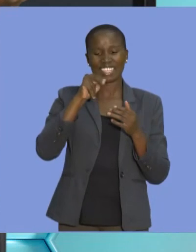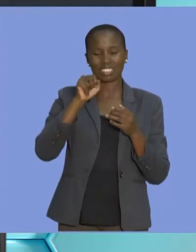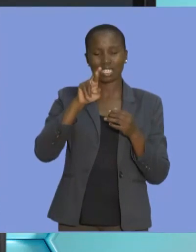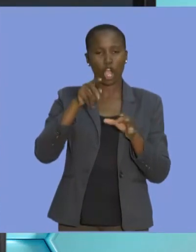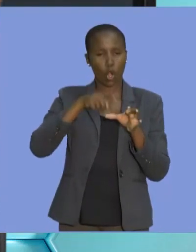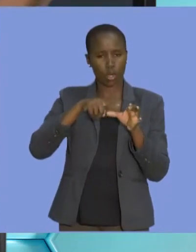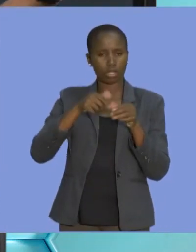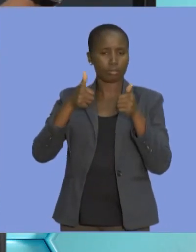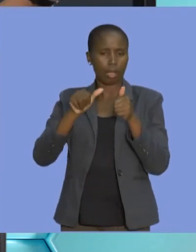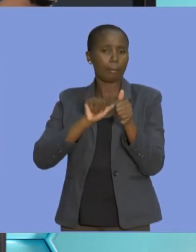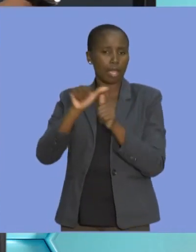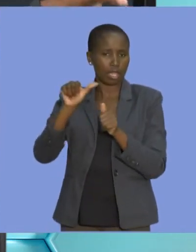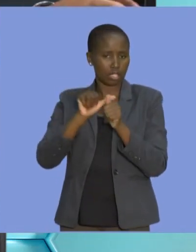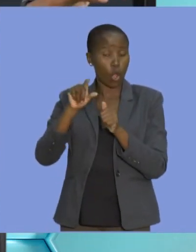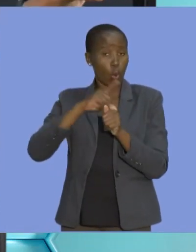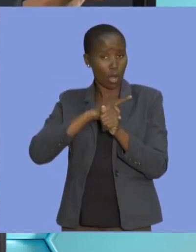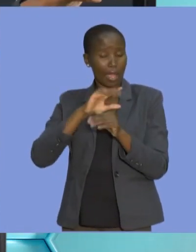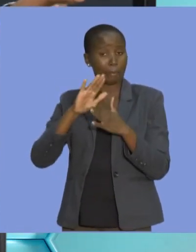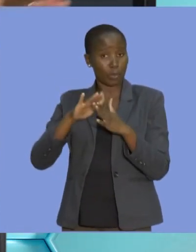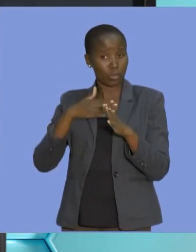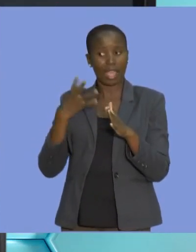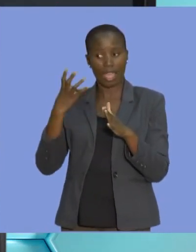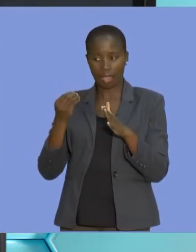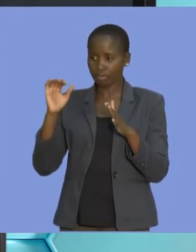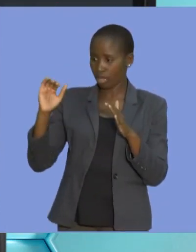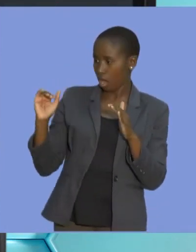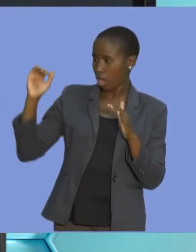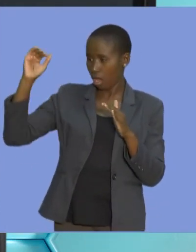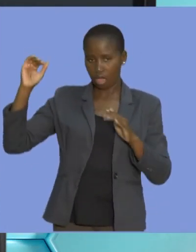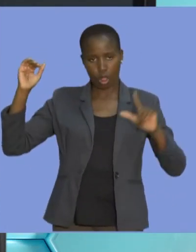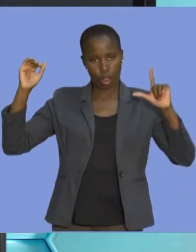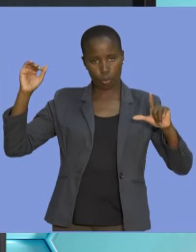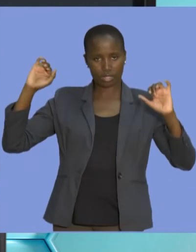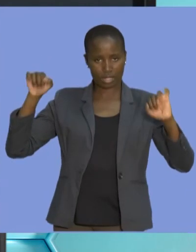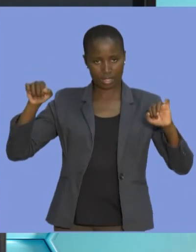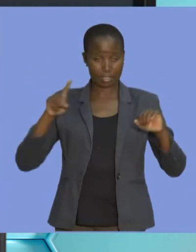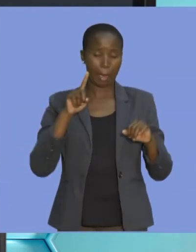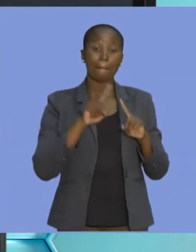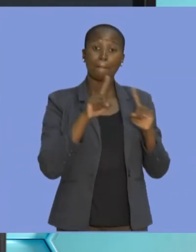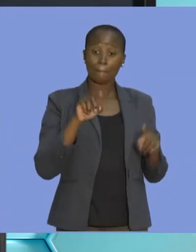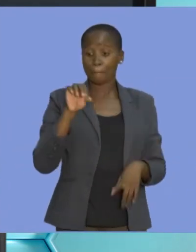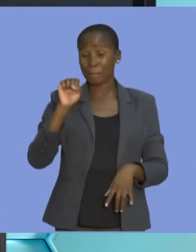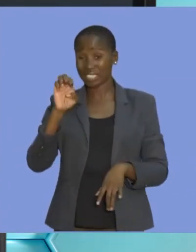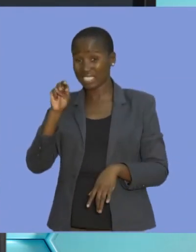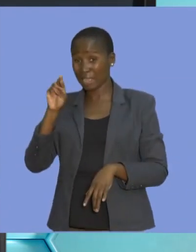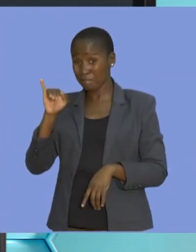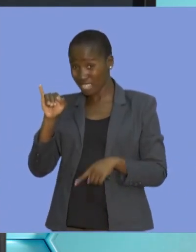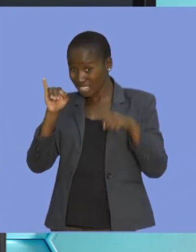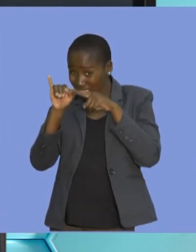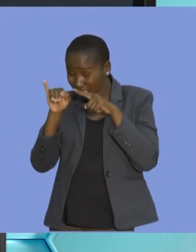extreme, the lows or the highs. But the semi-interquartile range, it also